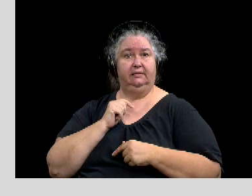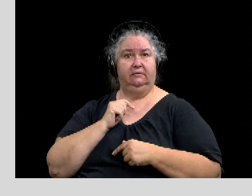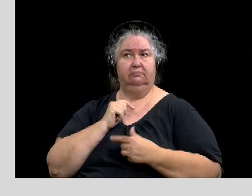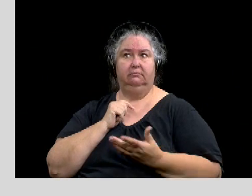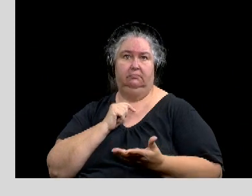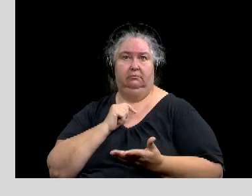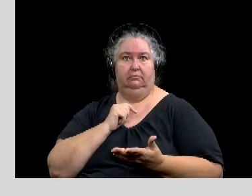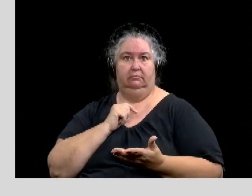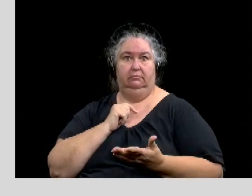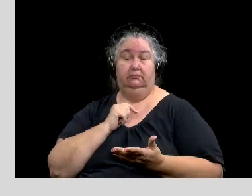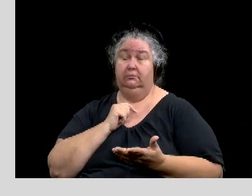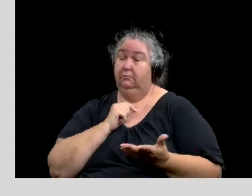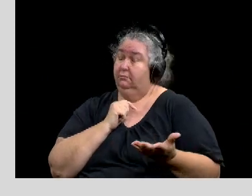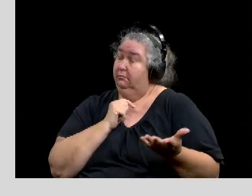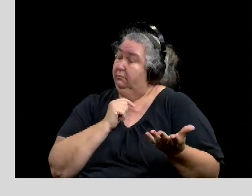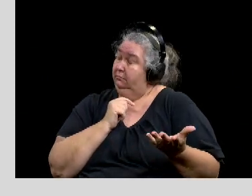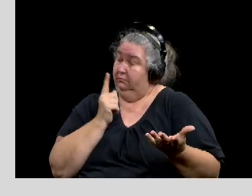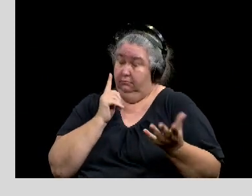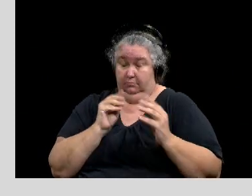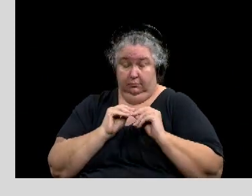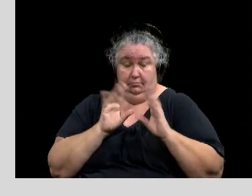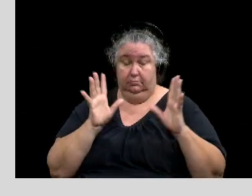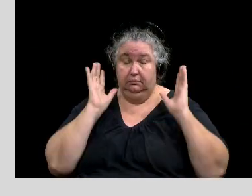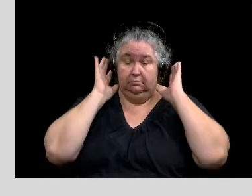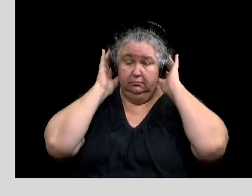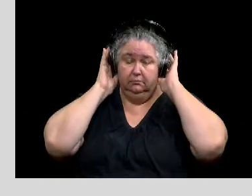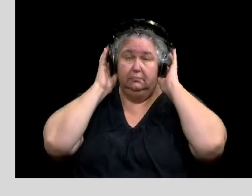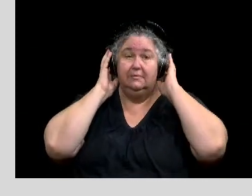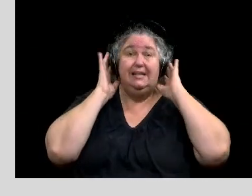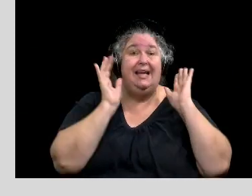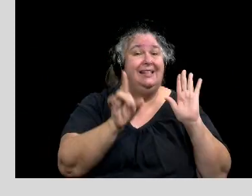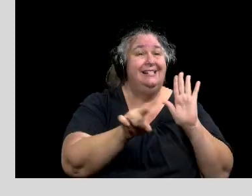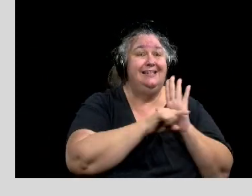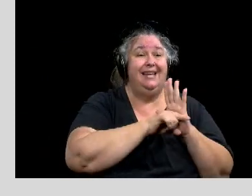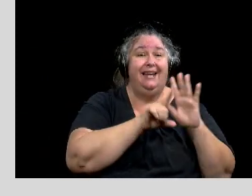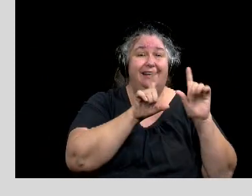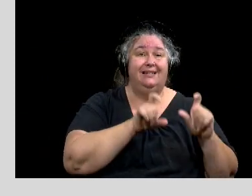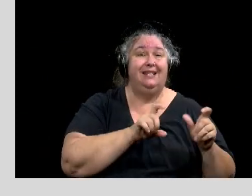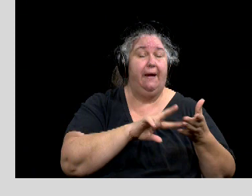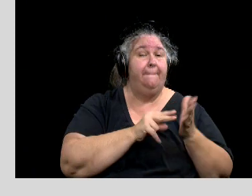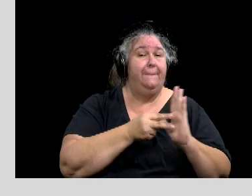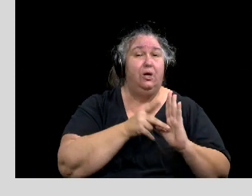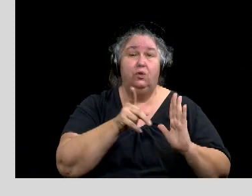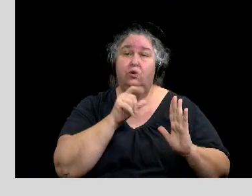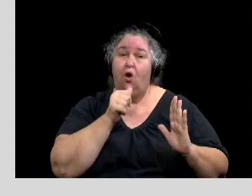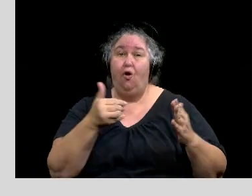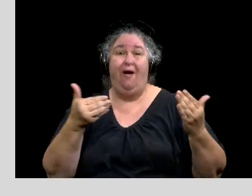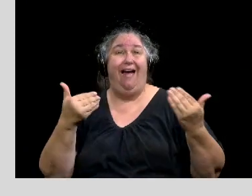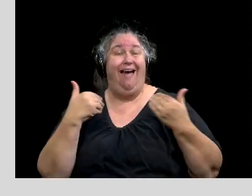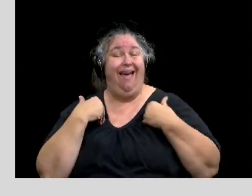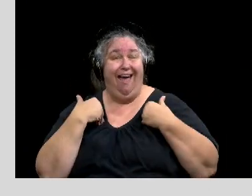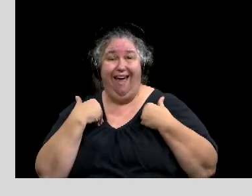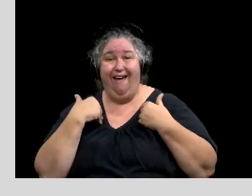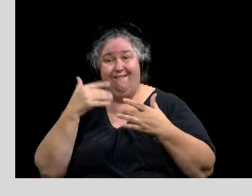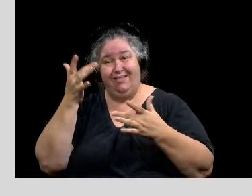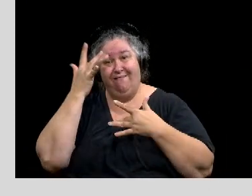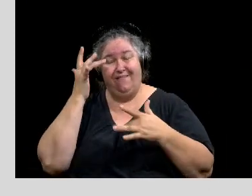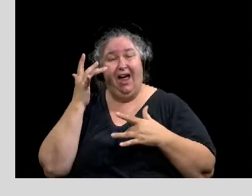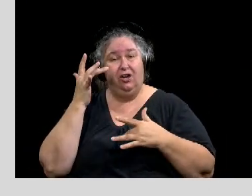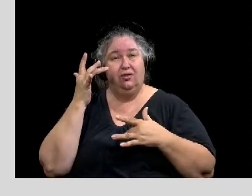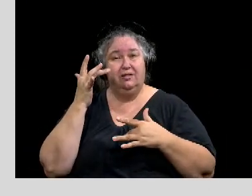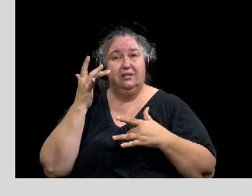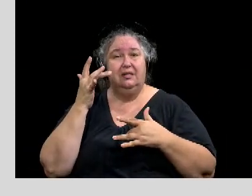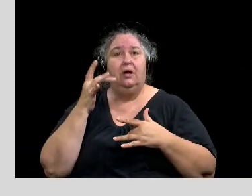And this is just a point of clarification that a negative test does not mean that you don't have the virus, particularly when